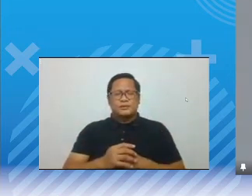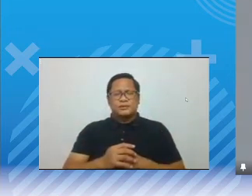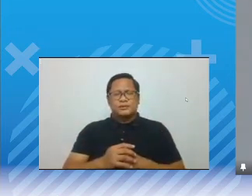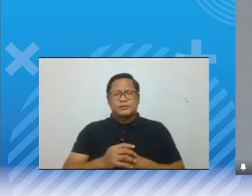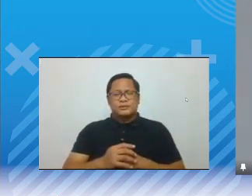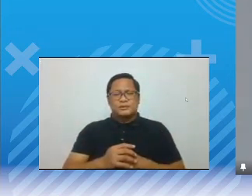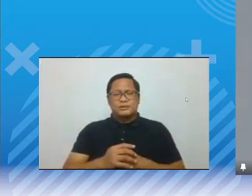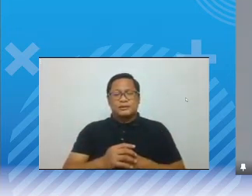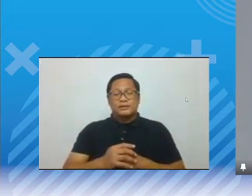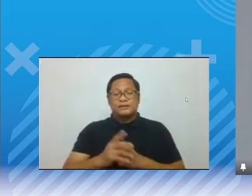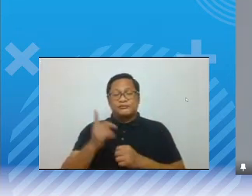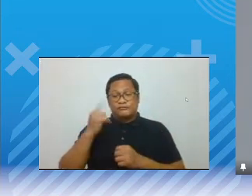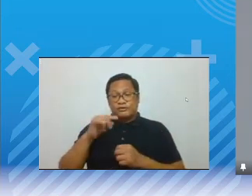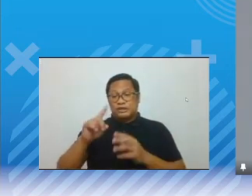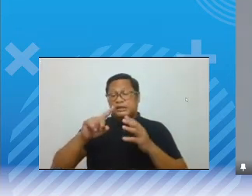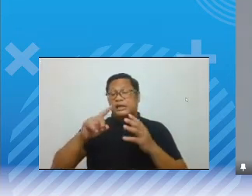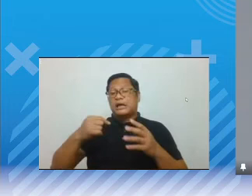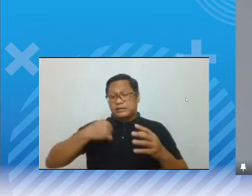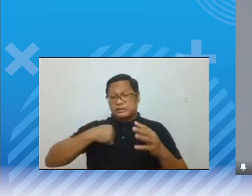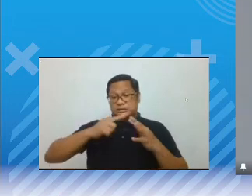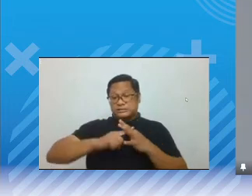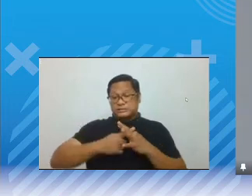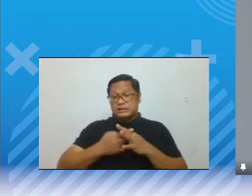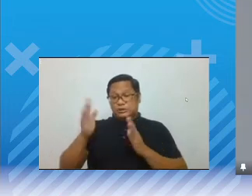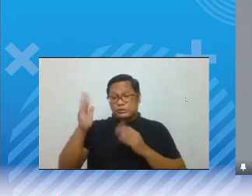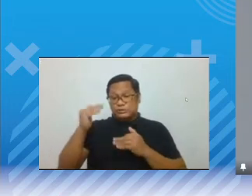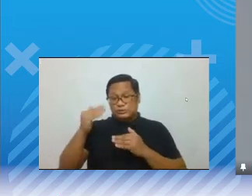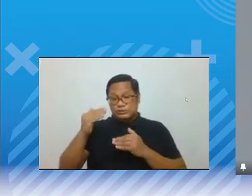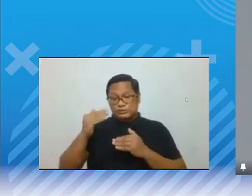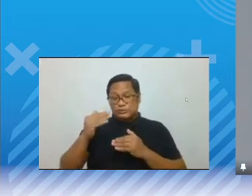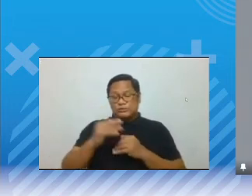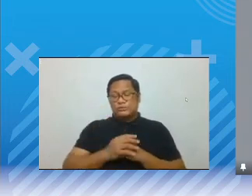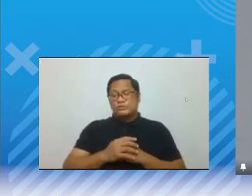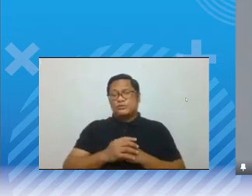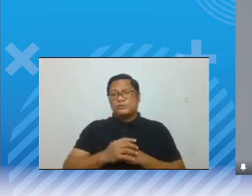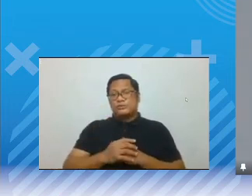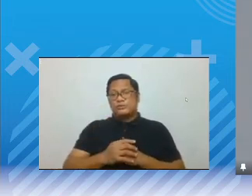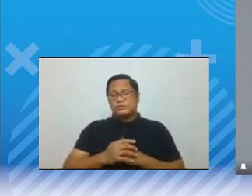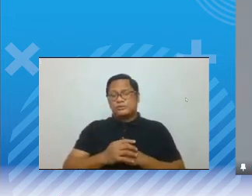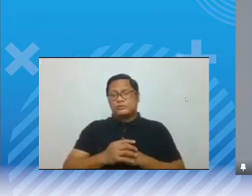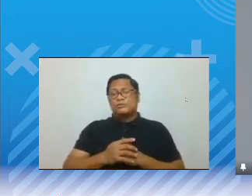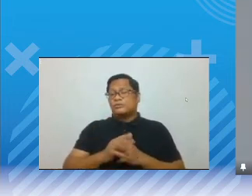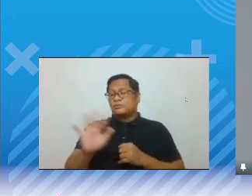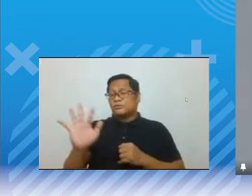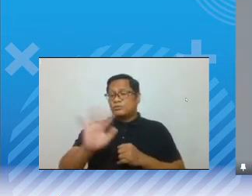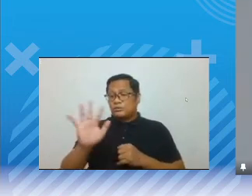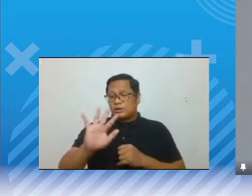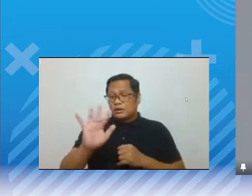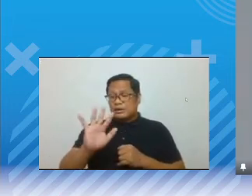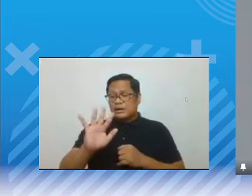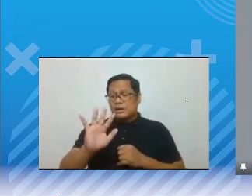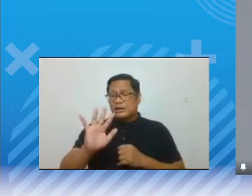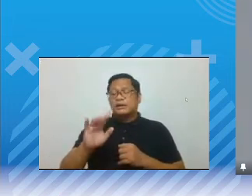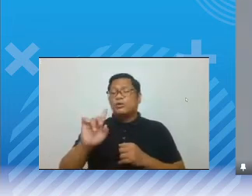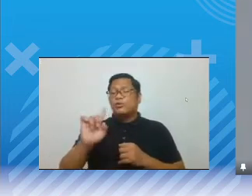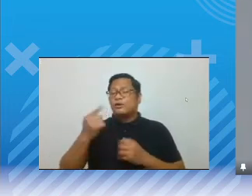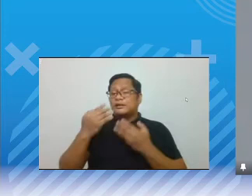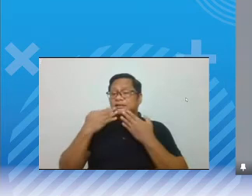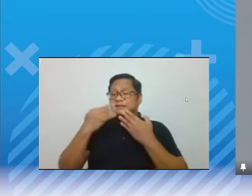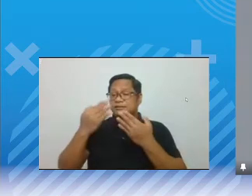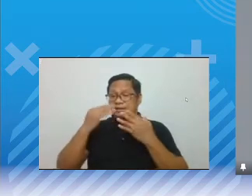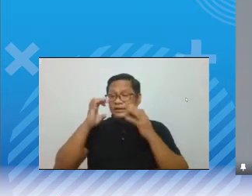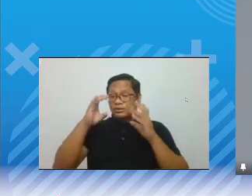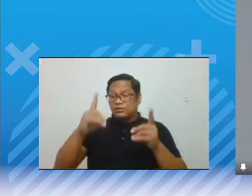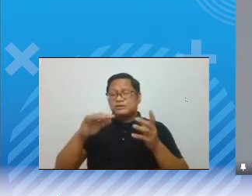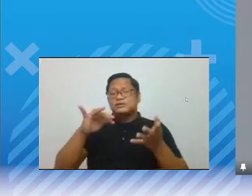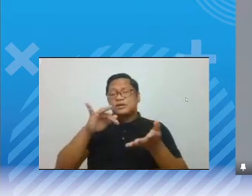So being a source of hope, yeah, as I have mentioned, we're an NGO. We don't only think of the education of the kids, we